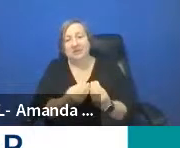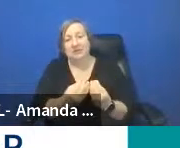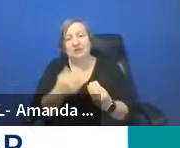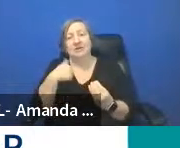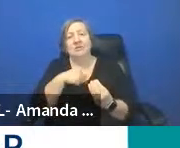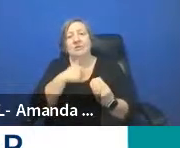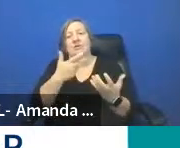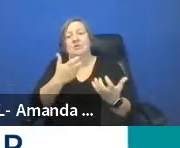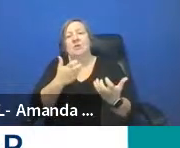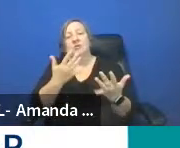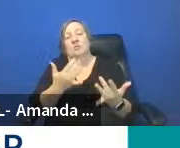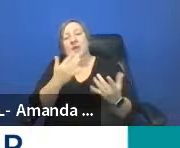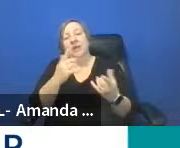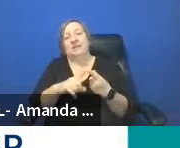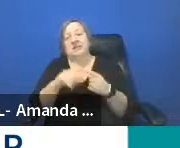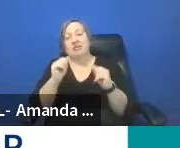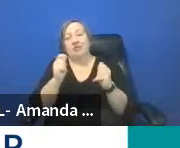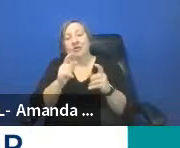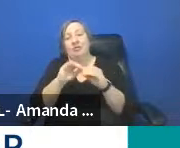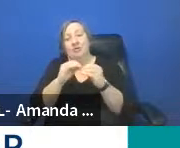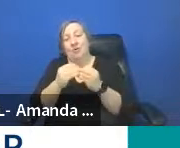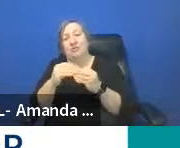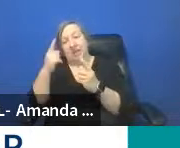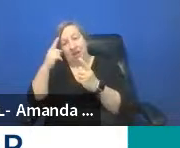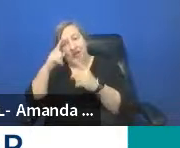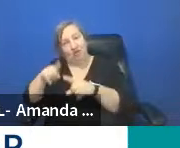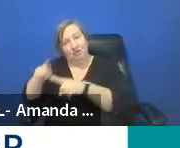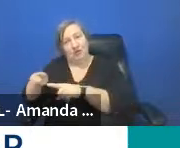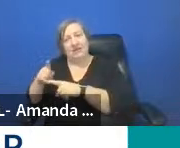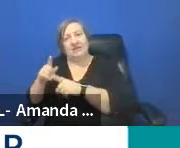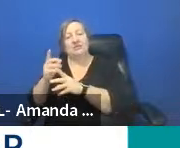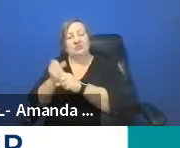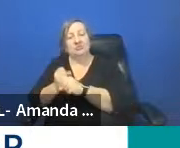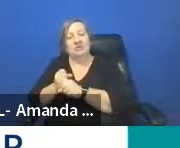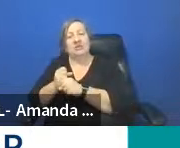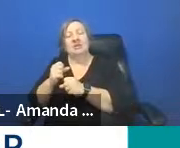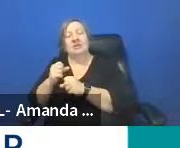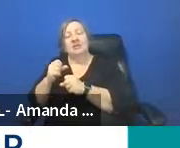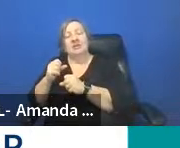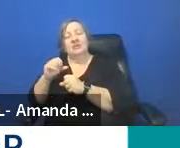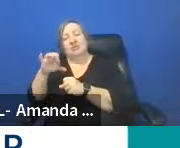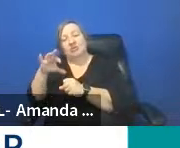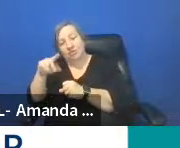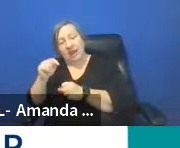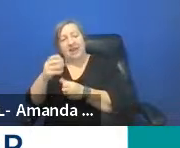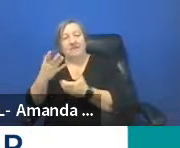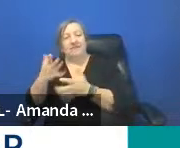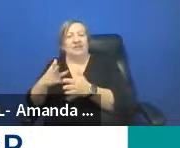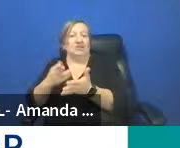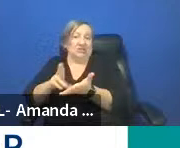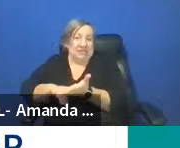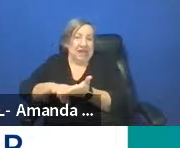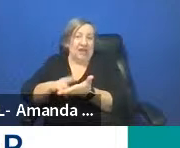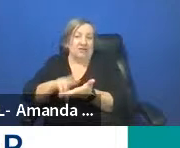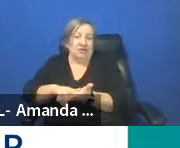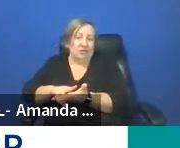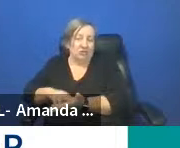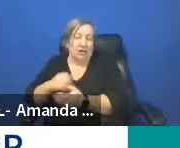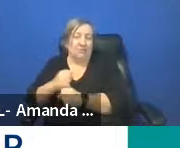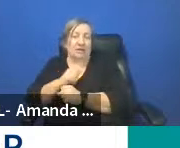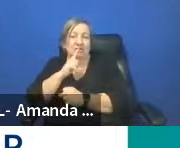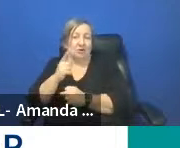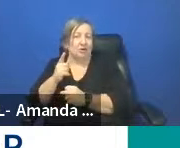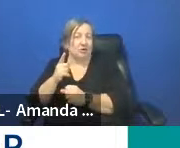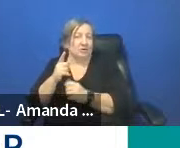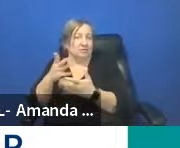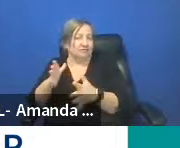wait until all the organizations said yes to the grant and also signed contracts and make sure that we're all on the same page. And